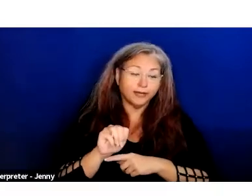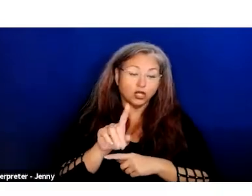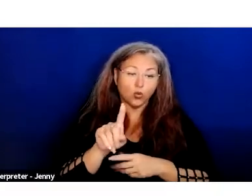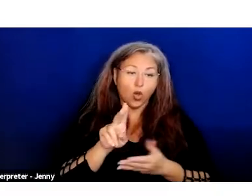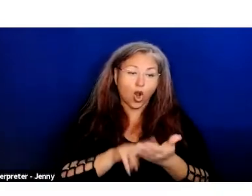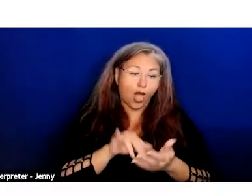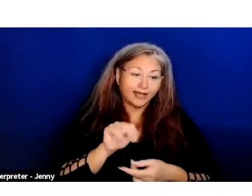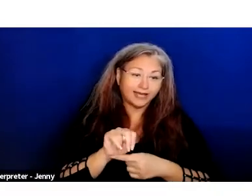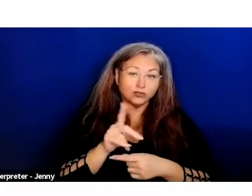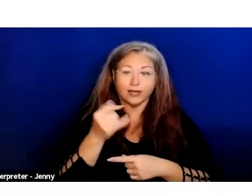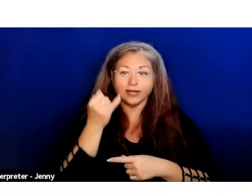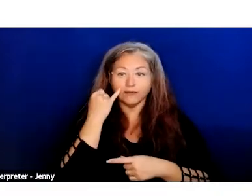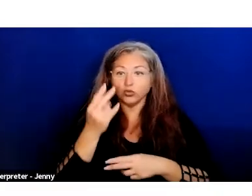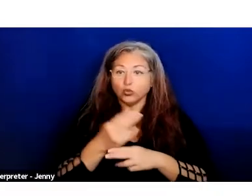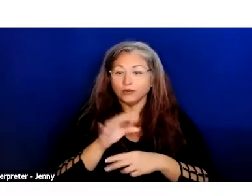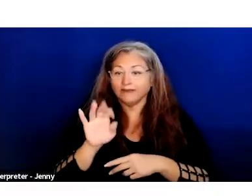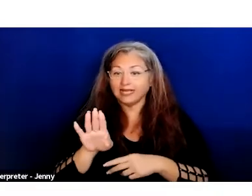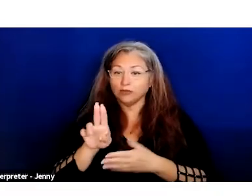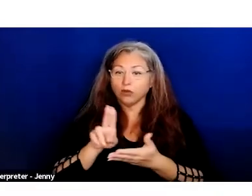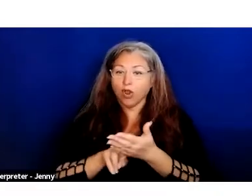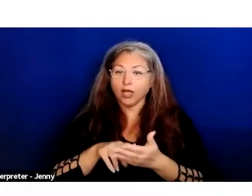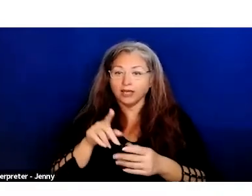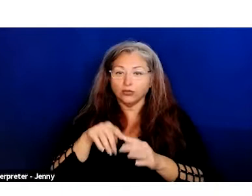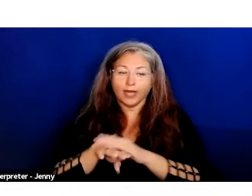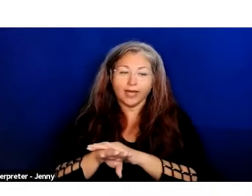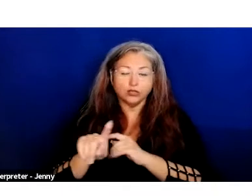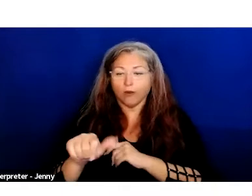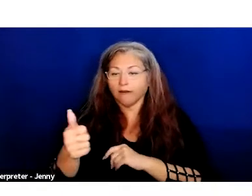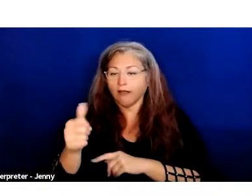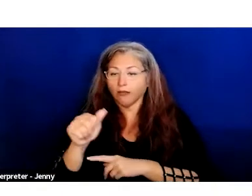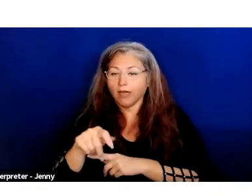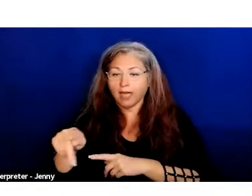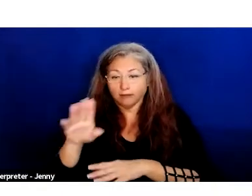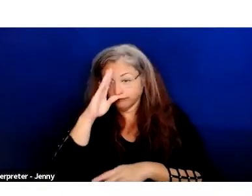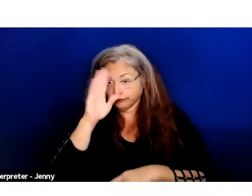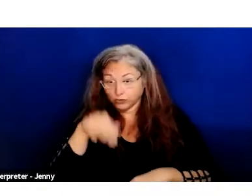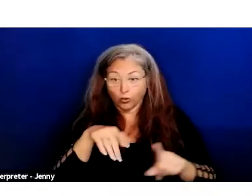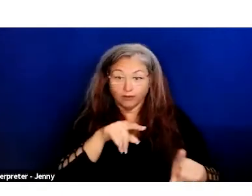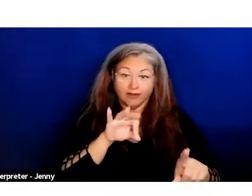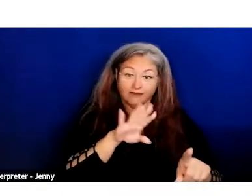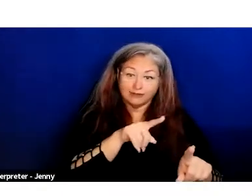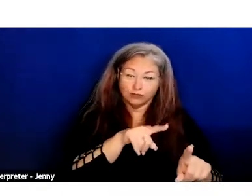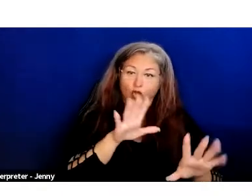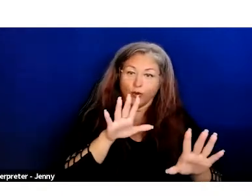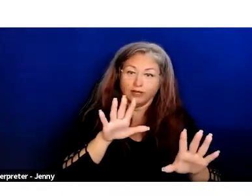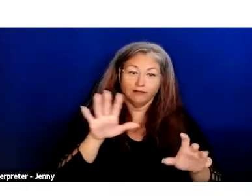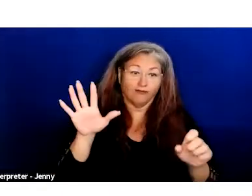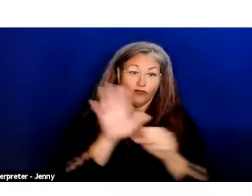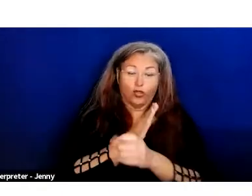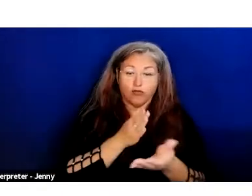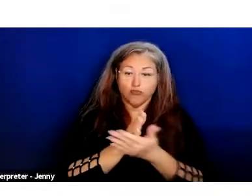for. So if you're using Facebook login to get into another app, know that Facebook has now full rights